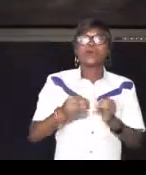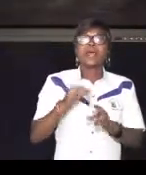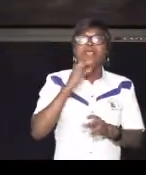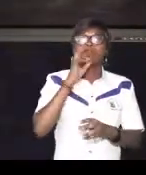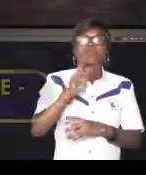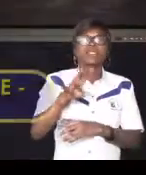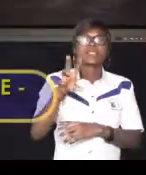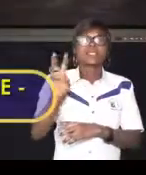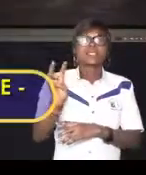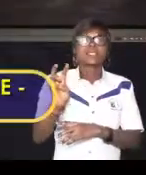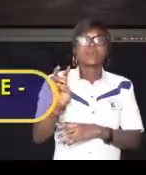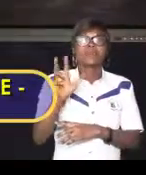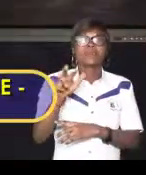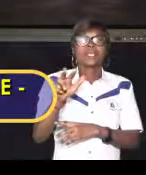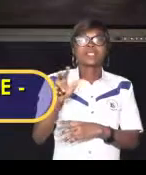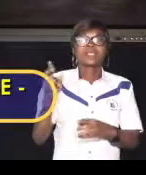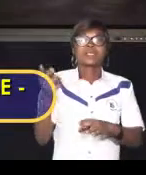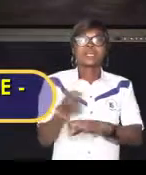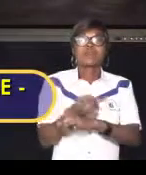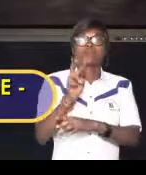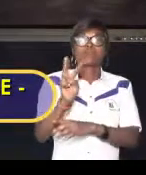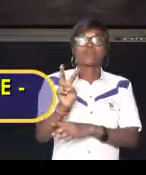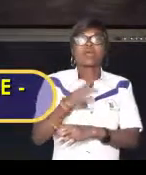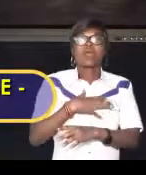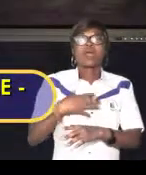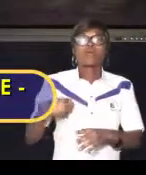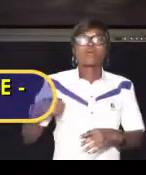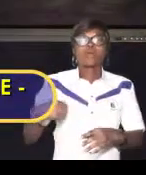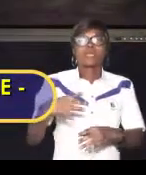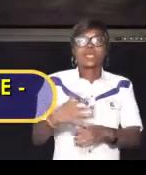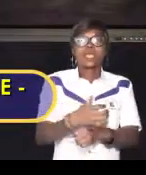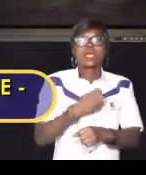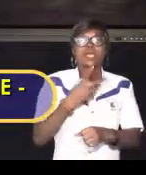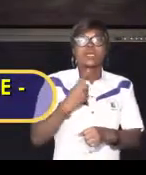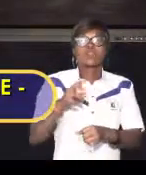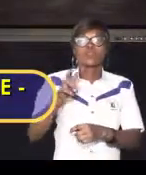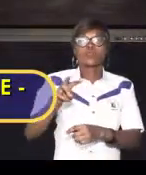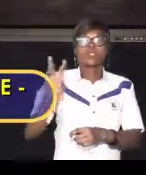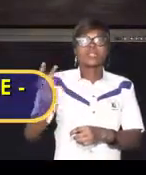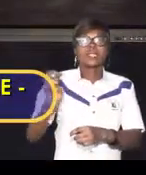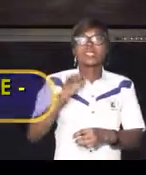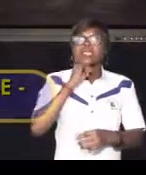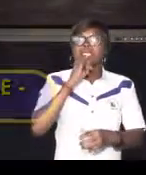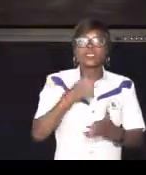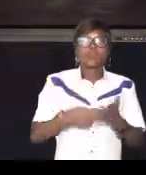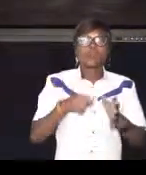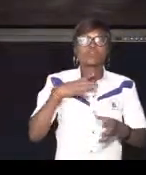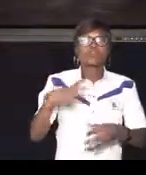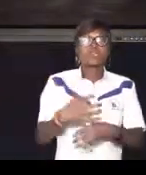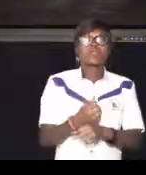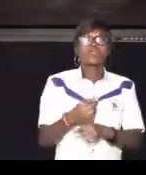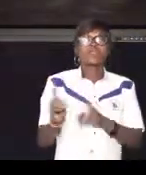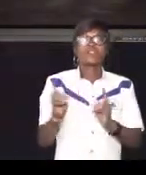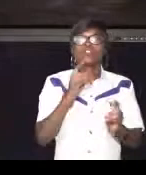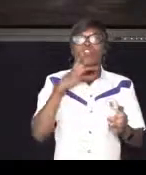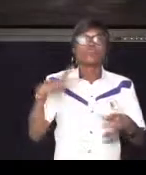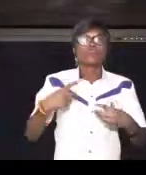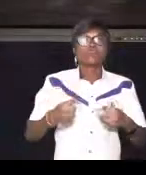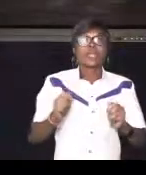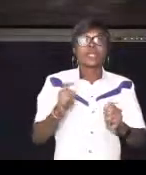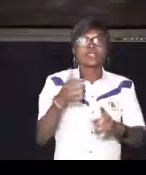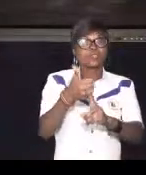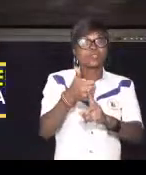is 26. Okay, 13 times 2, then we'll get 26. Is that what you got? Did you try